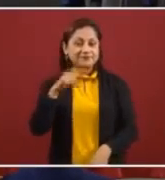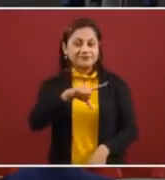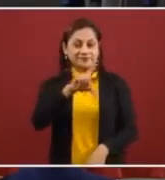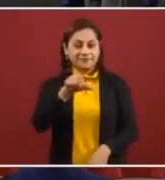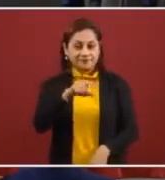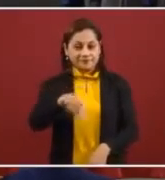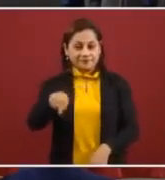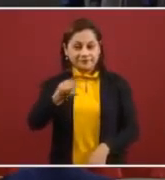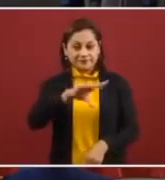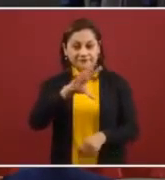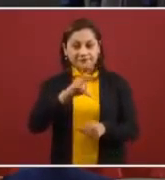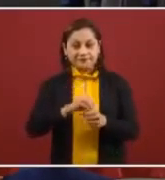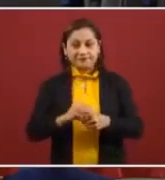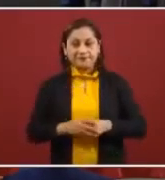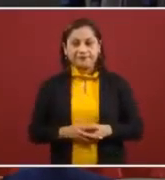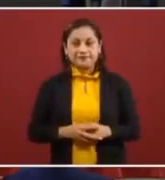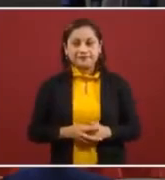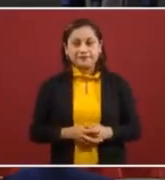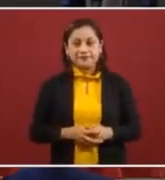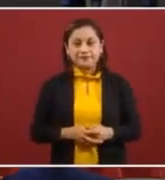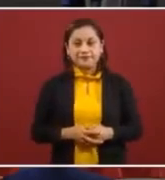oh, there it goes.